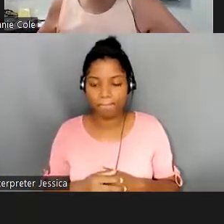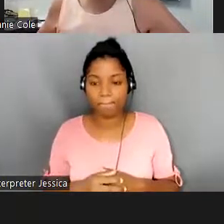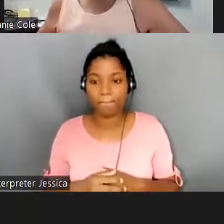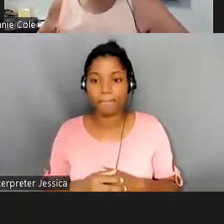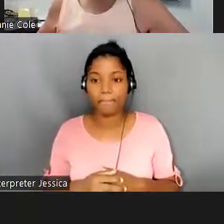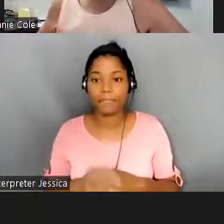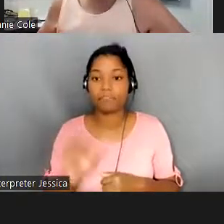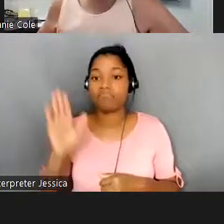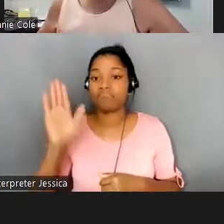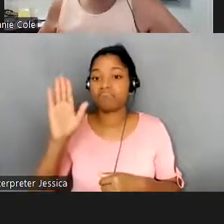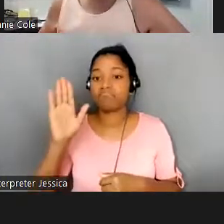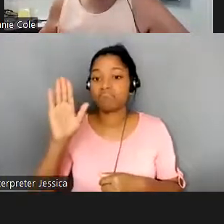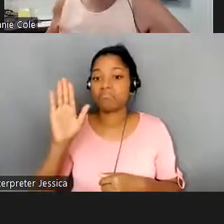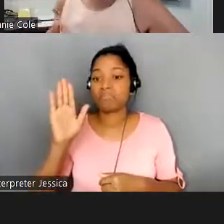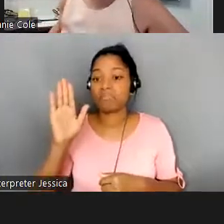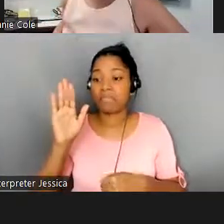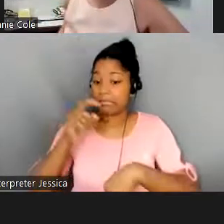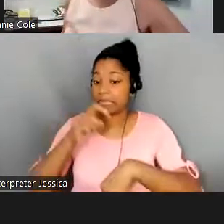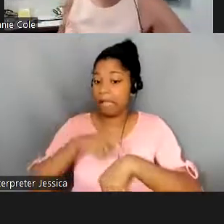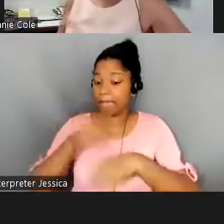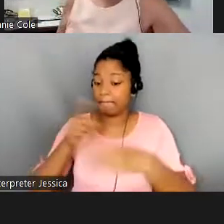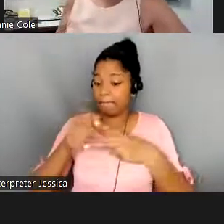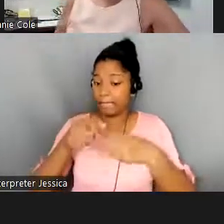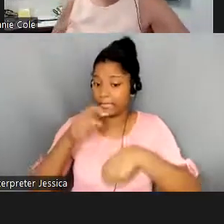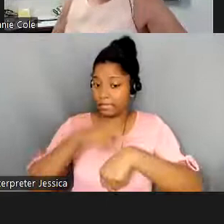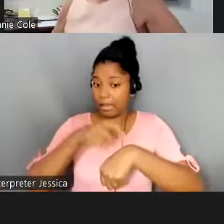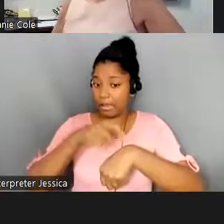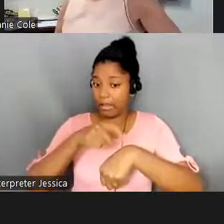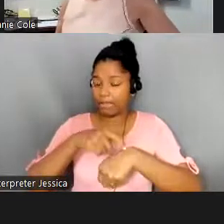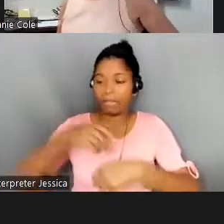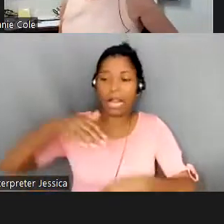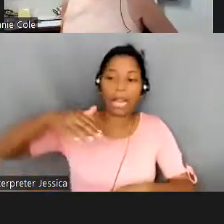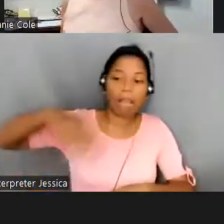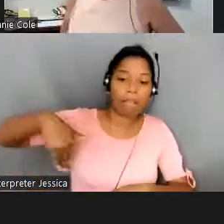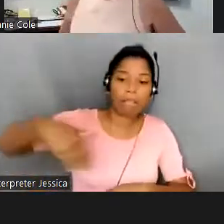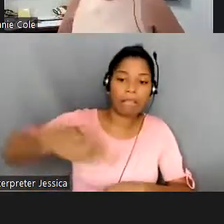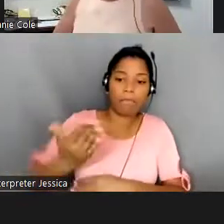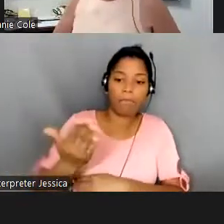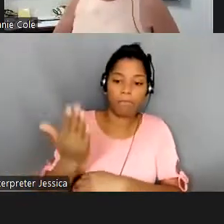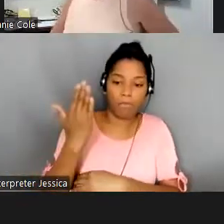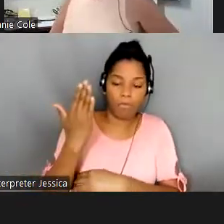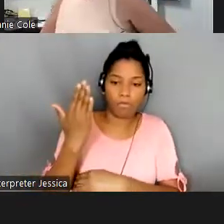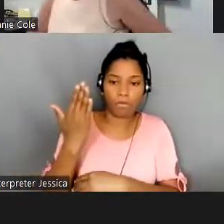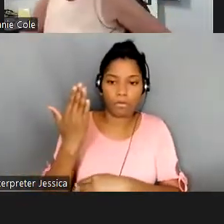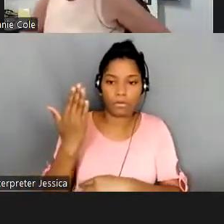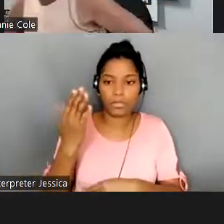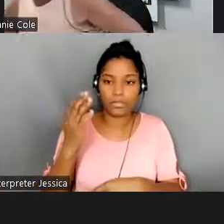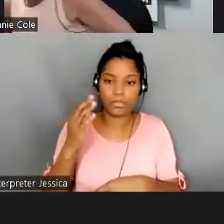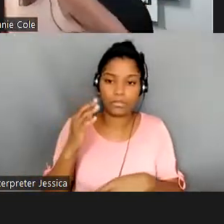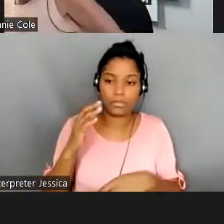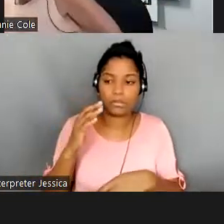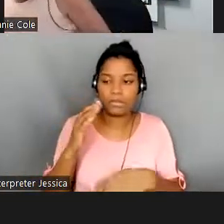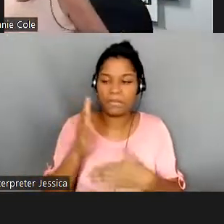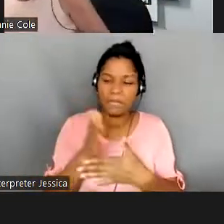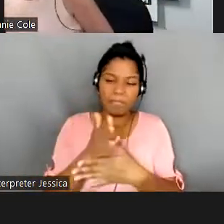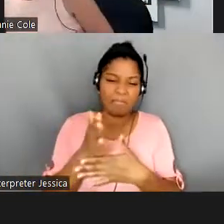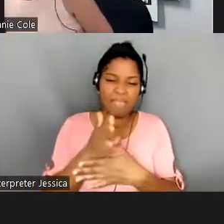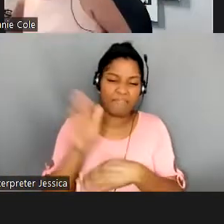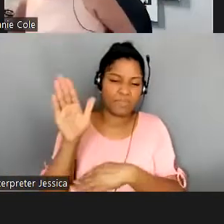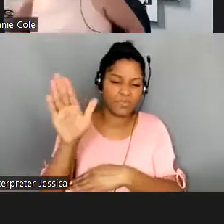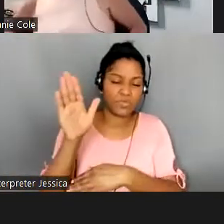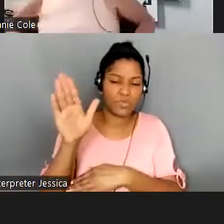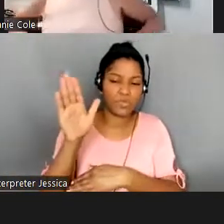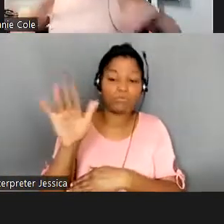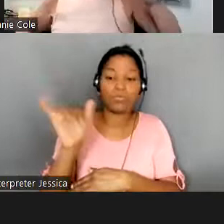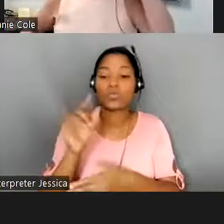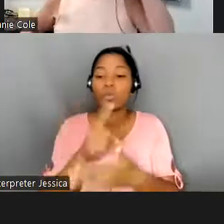I can tackle the time of day. It's a late morning, and mid-afternoon, and